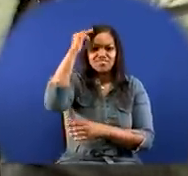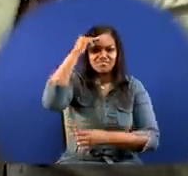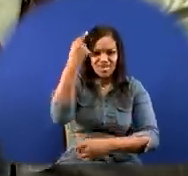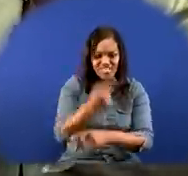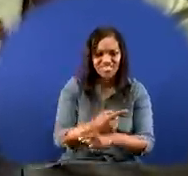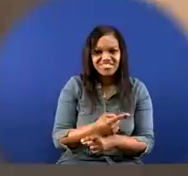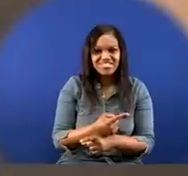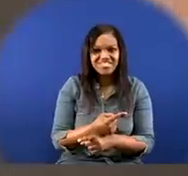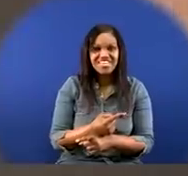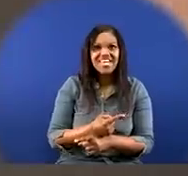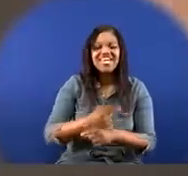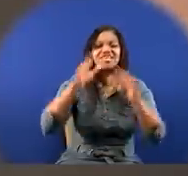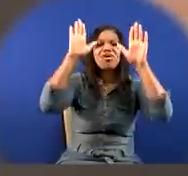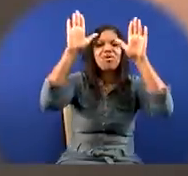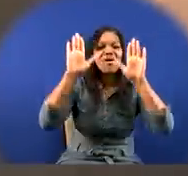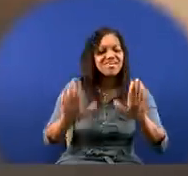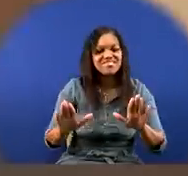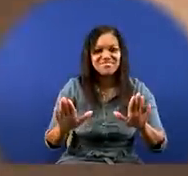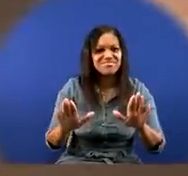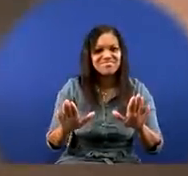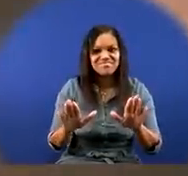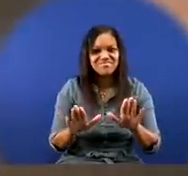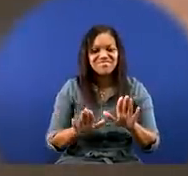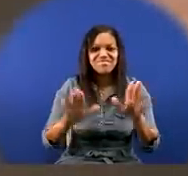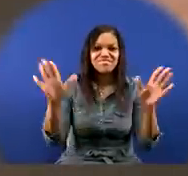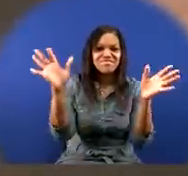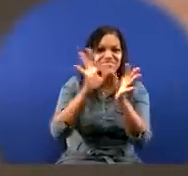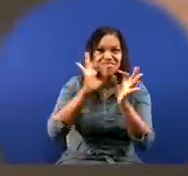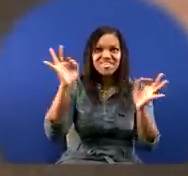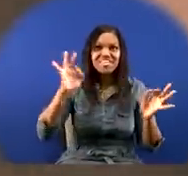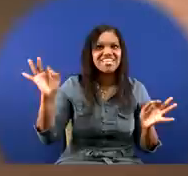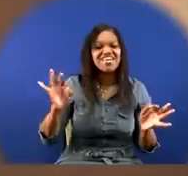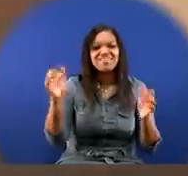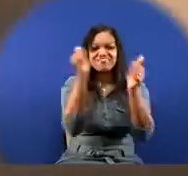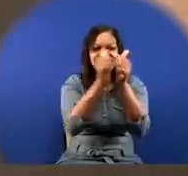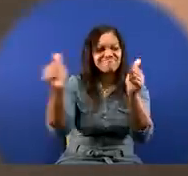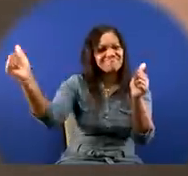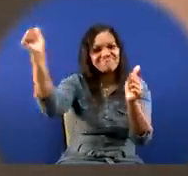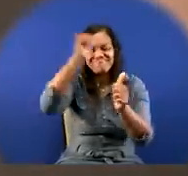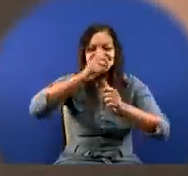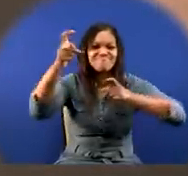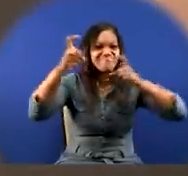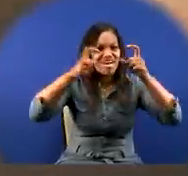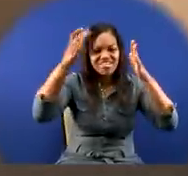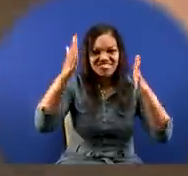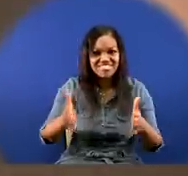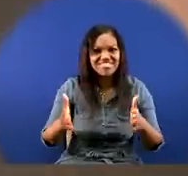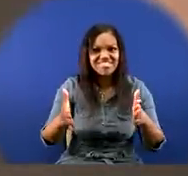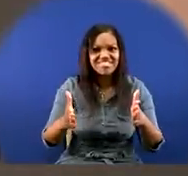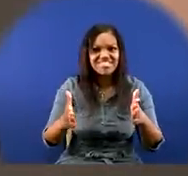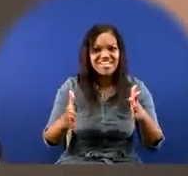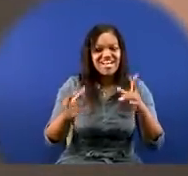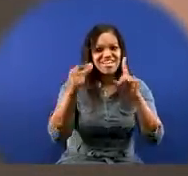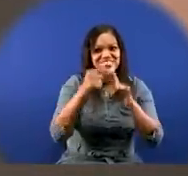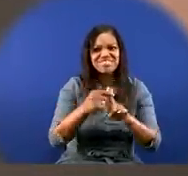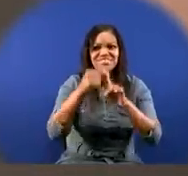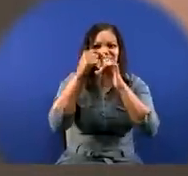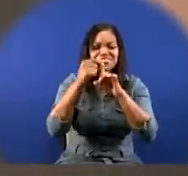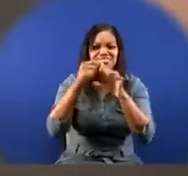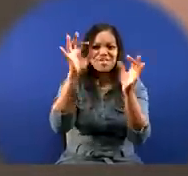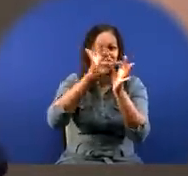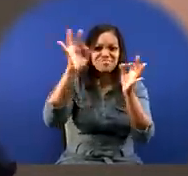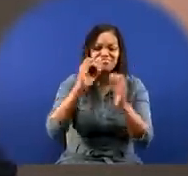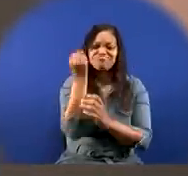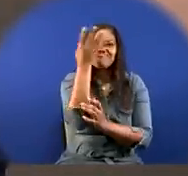distinctive in supernatural capacity, superlative in sovereign majesty, exclusive in spiritual